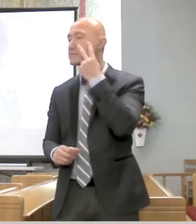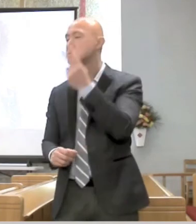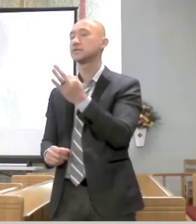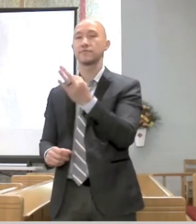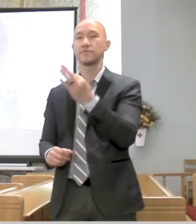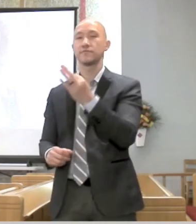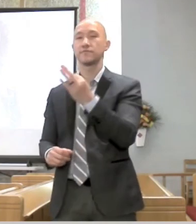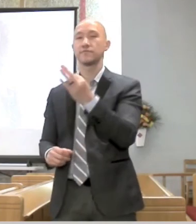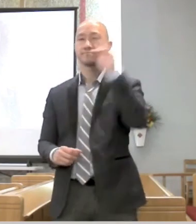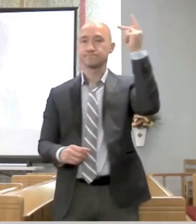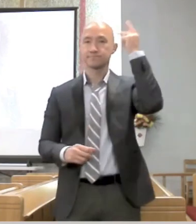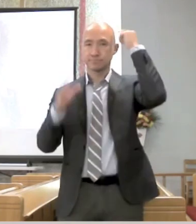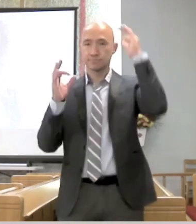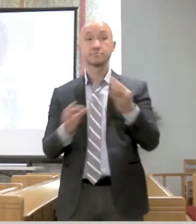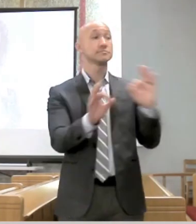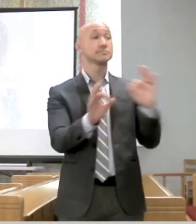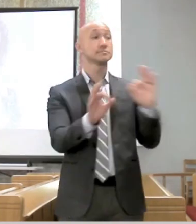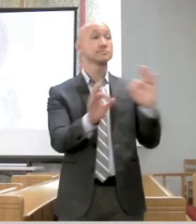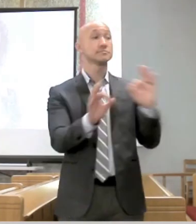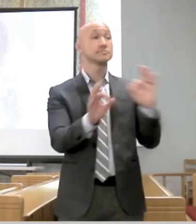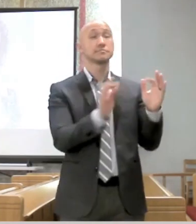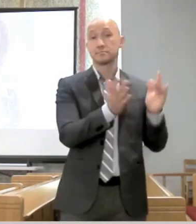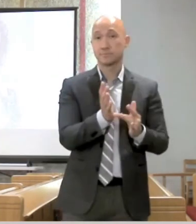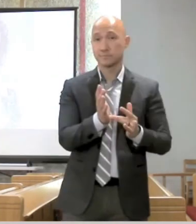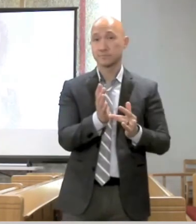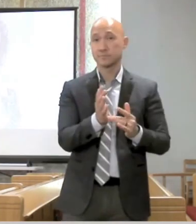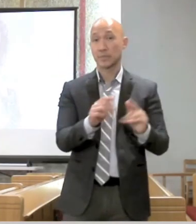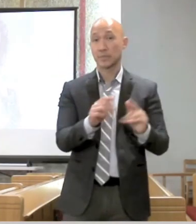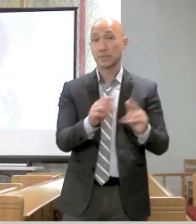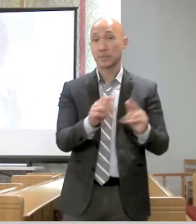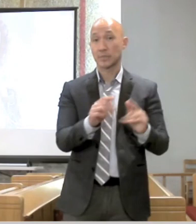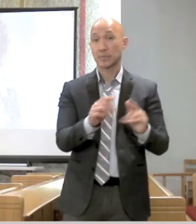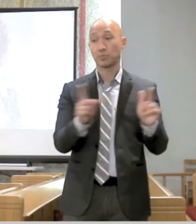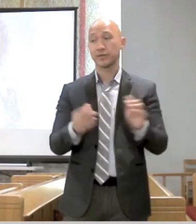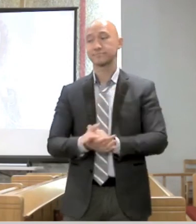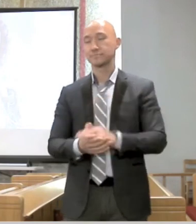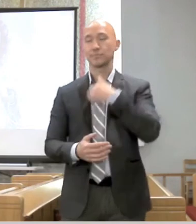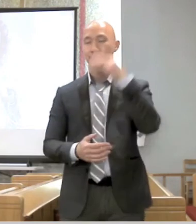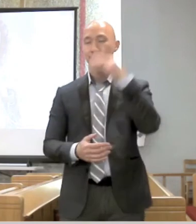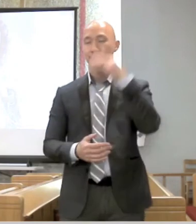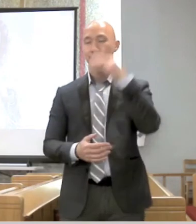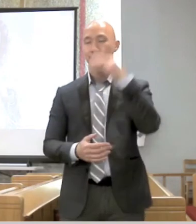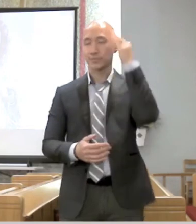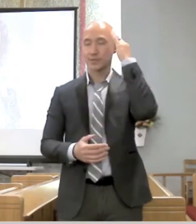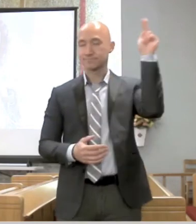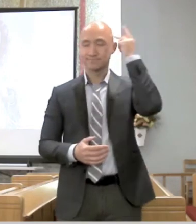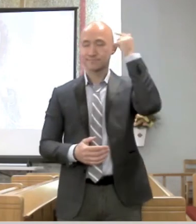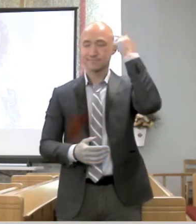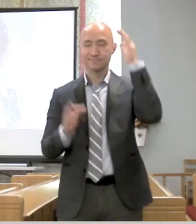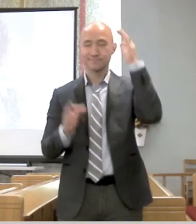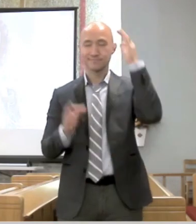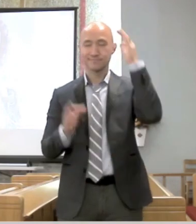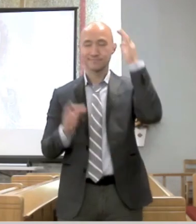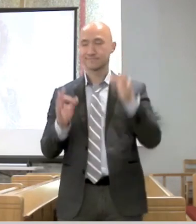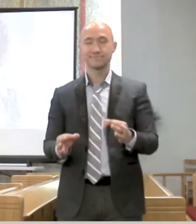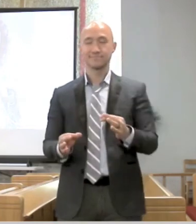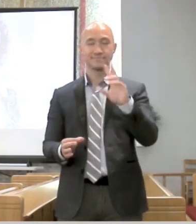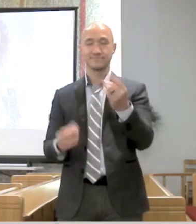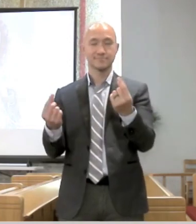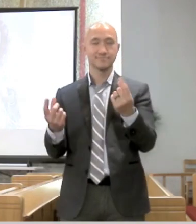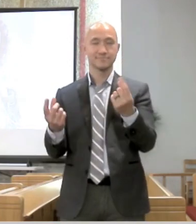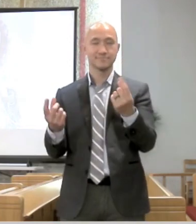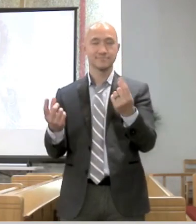through these accounts. God's will be accomplished regardless of your choice. You can